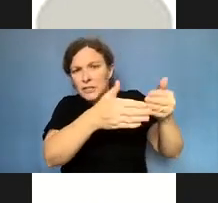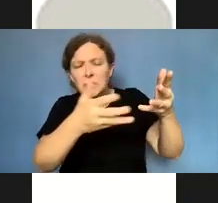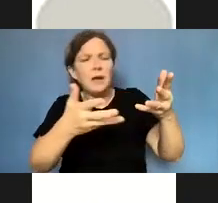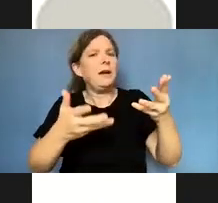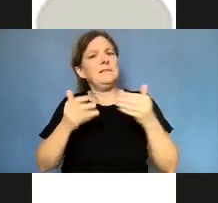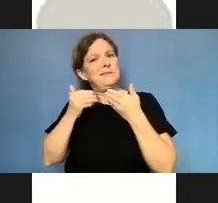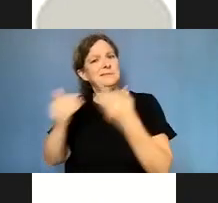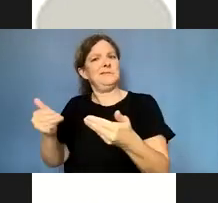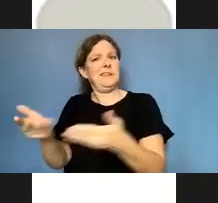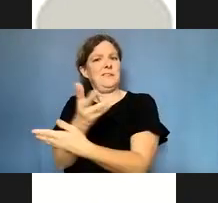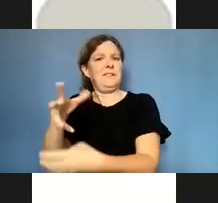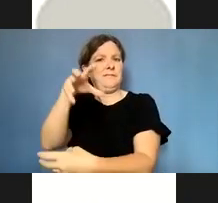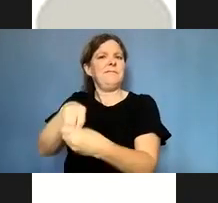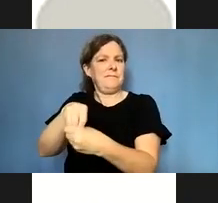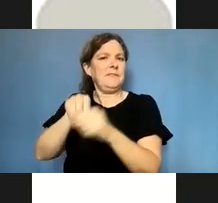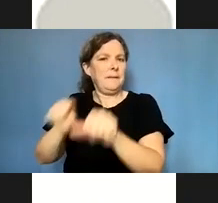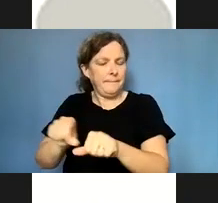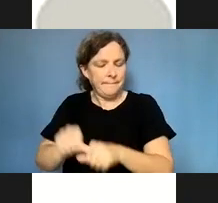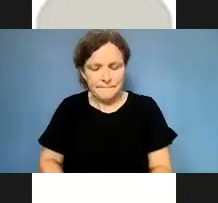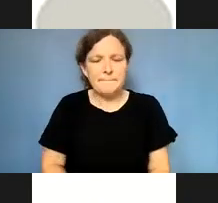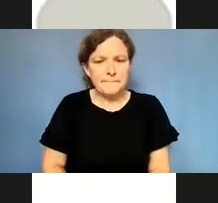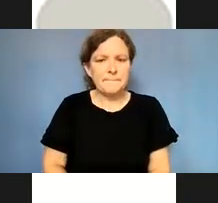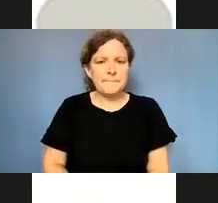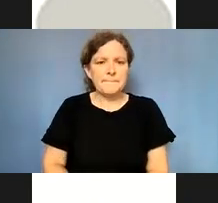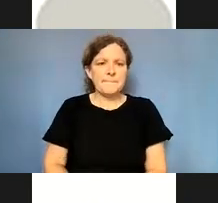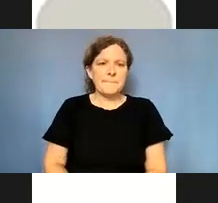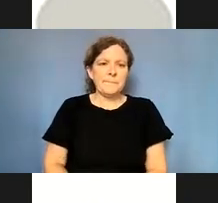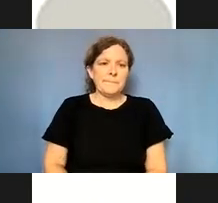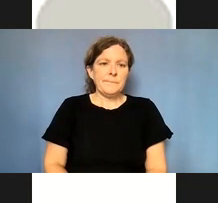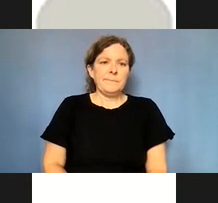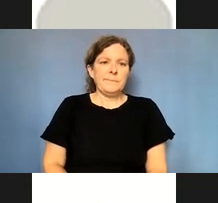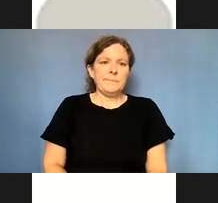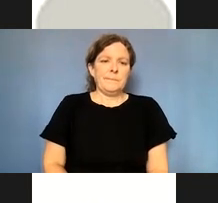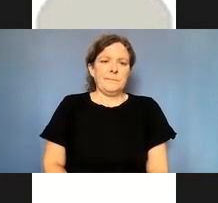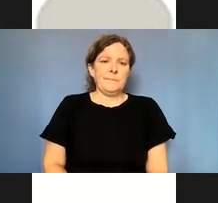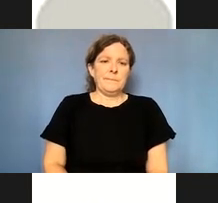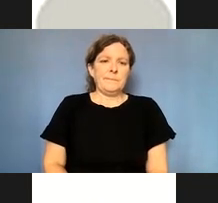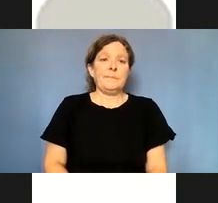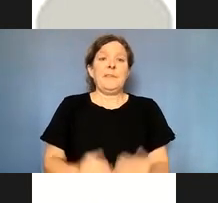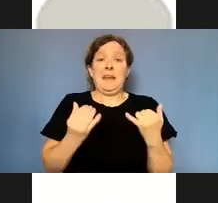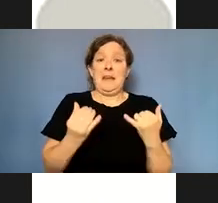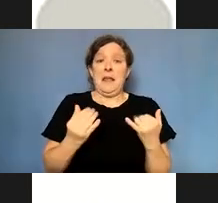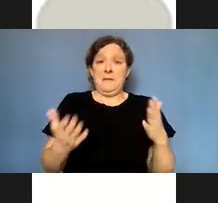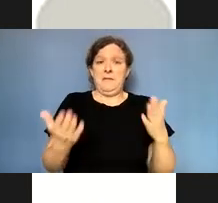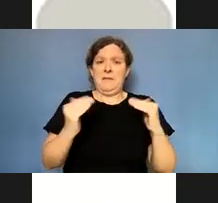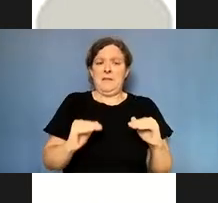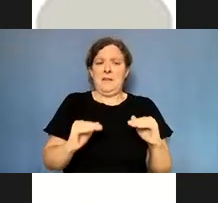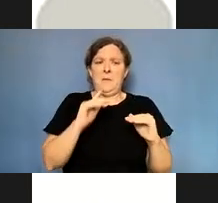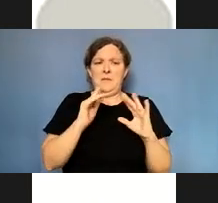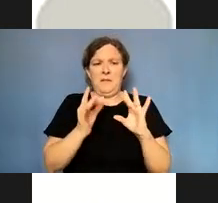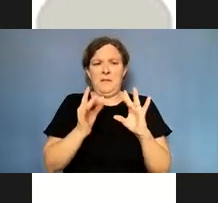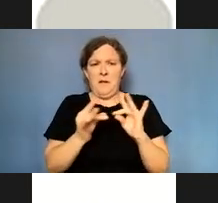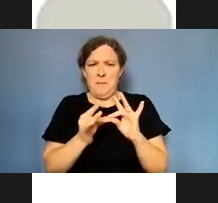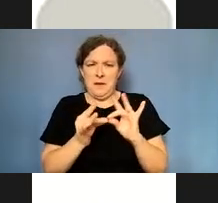way. Okay. So I am now going to just comment or just take you